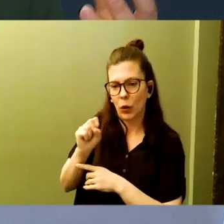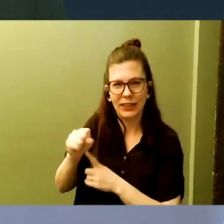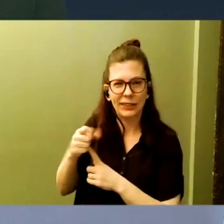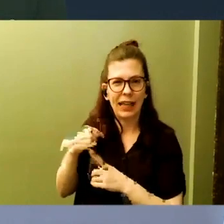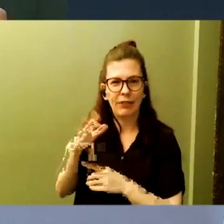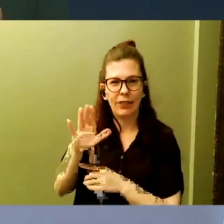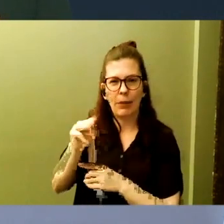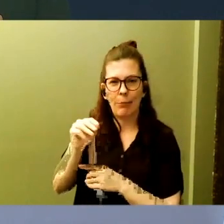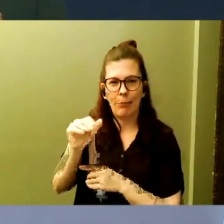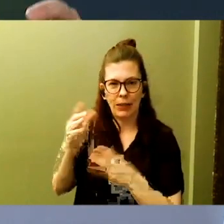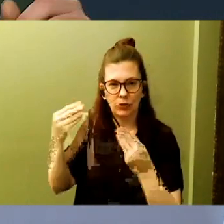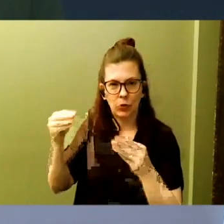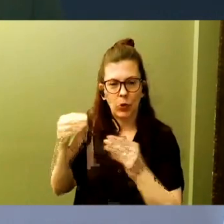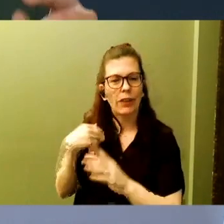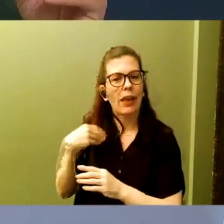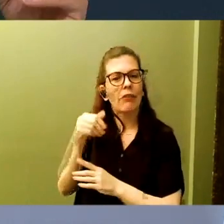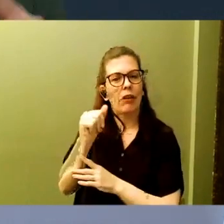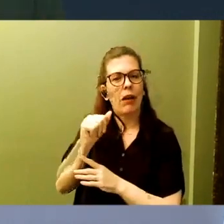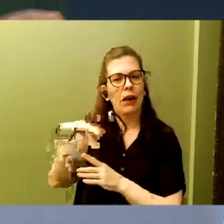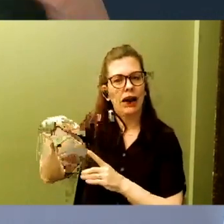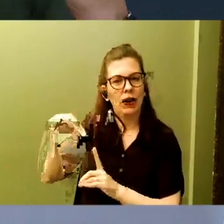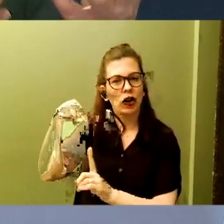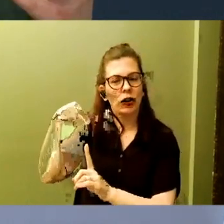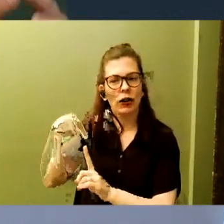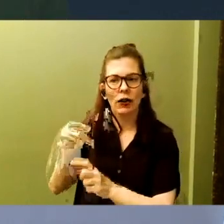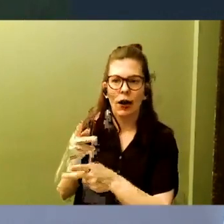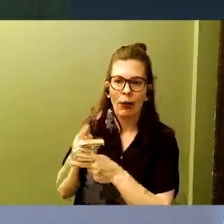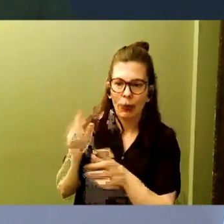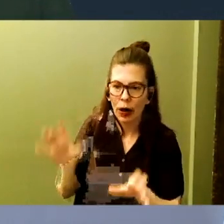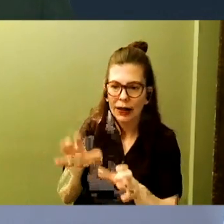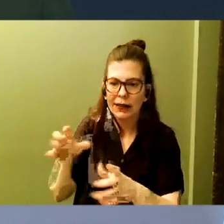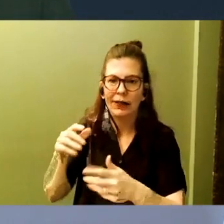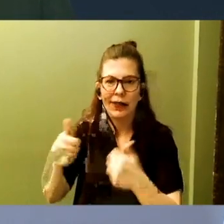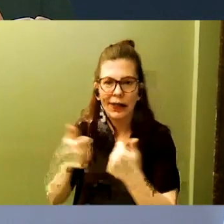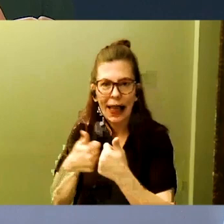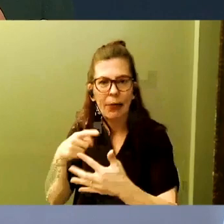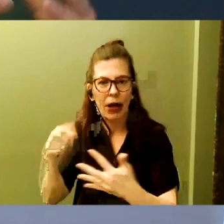have applications, productivity, games, and whatnot.